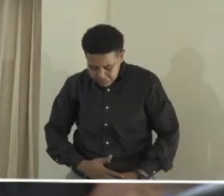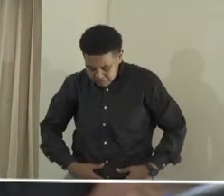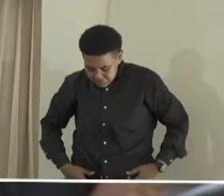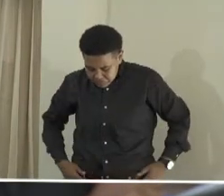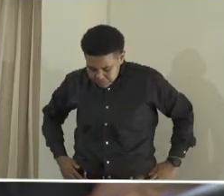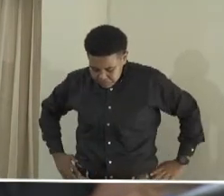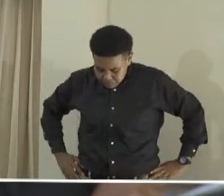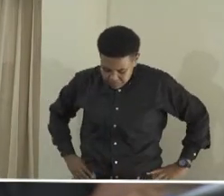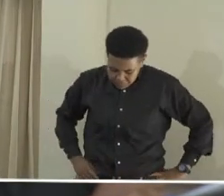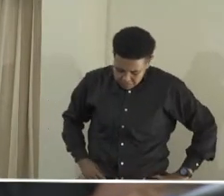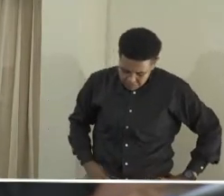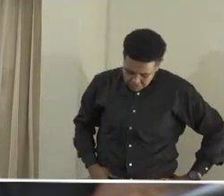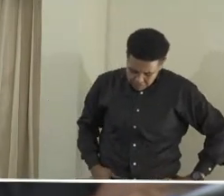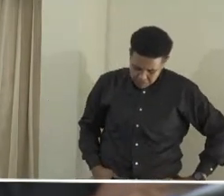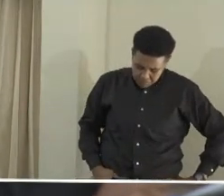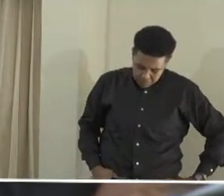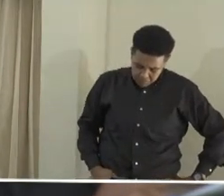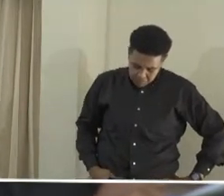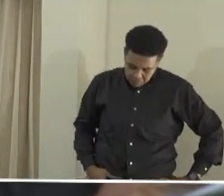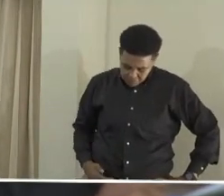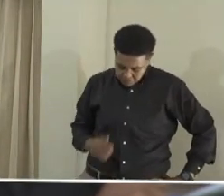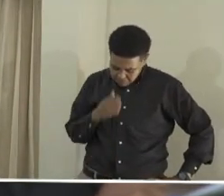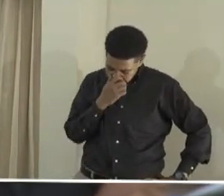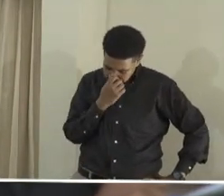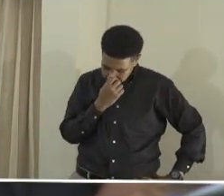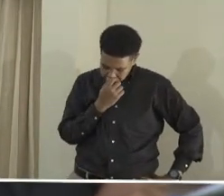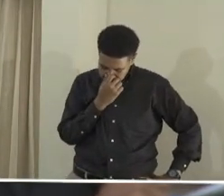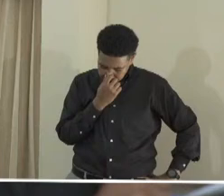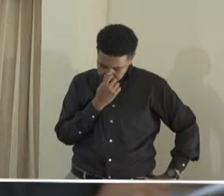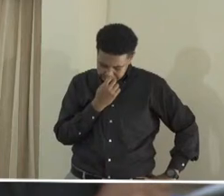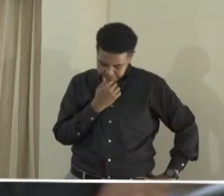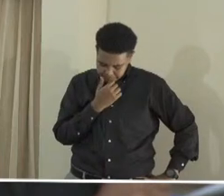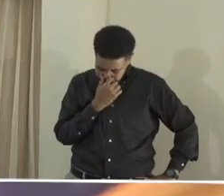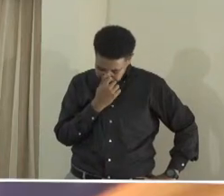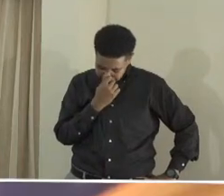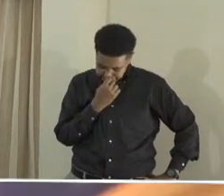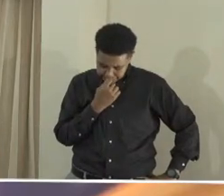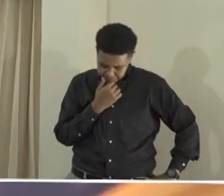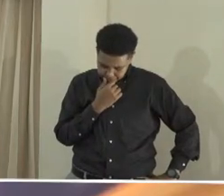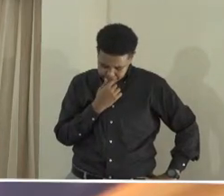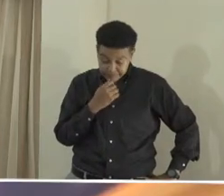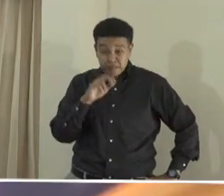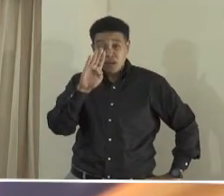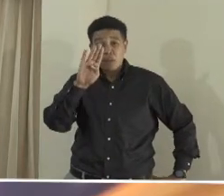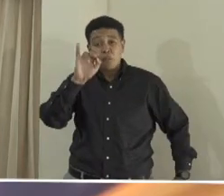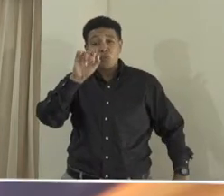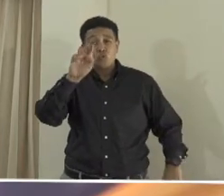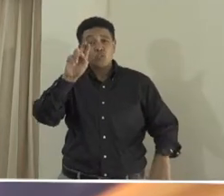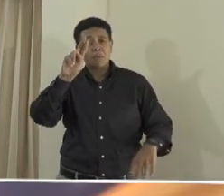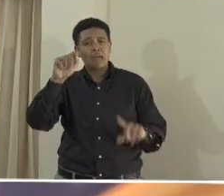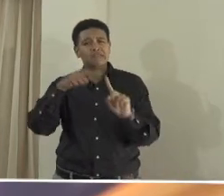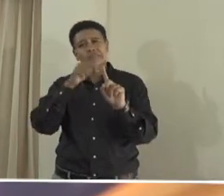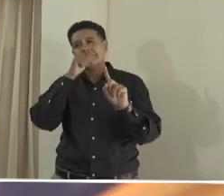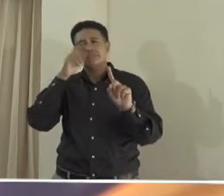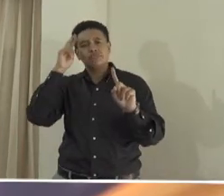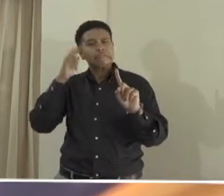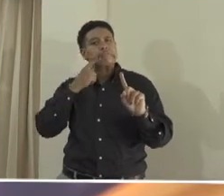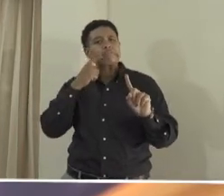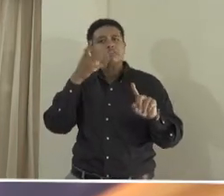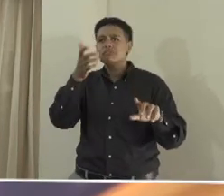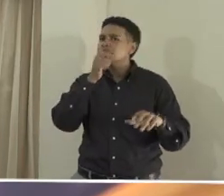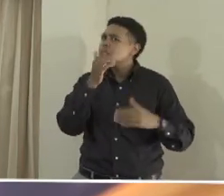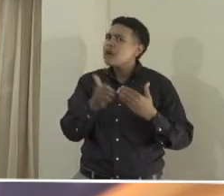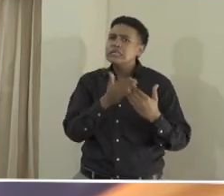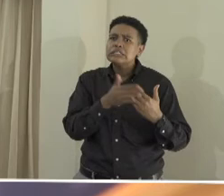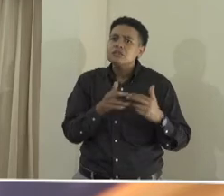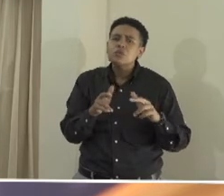As Buju Banton says, it's not an easy road. The word strength and derivatives are mentioned